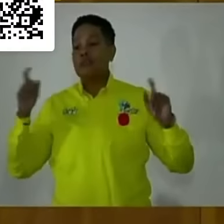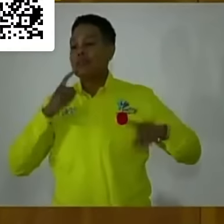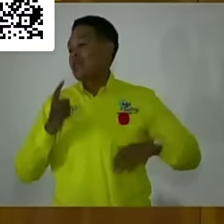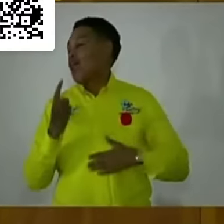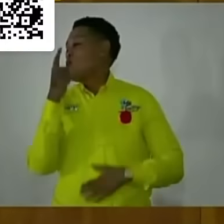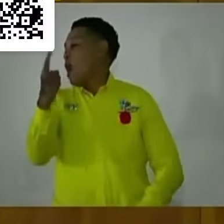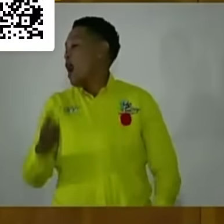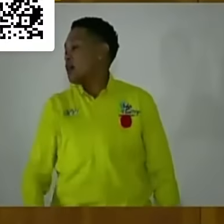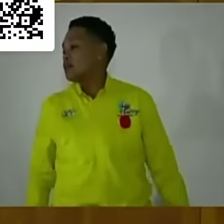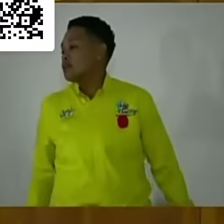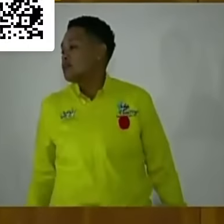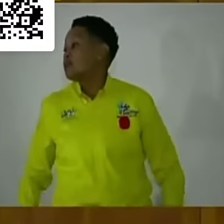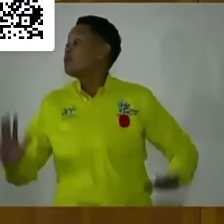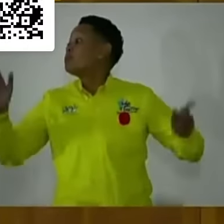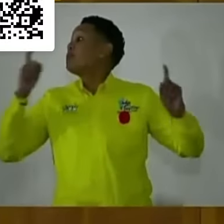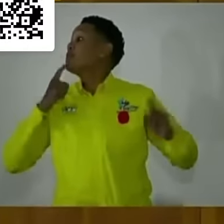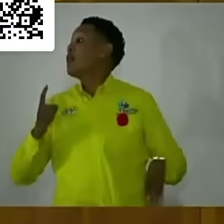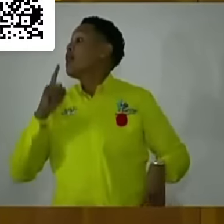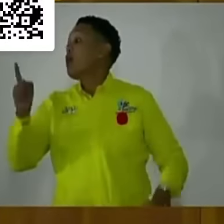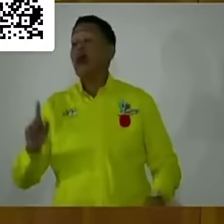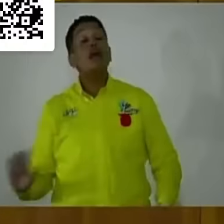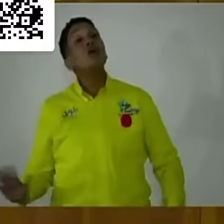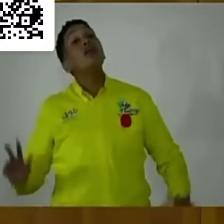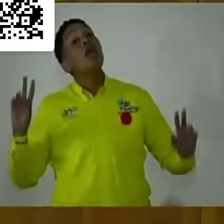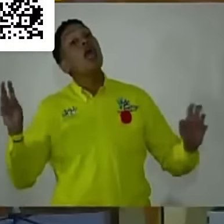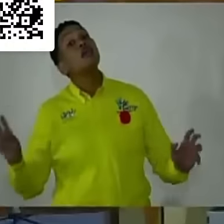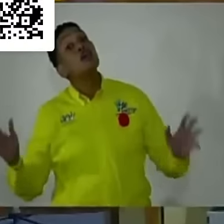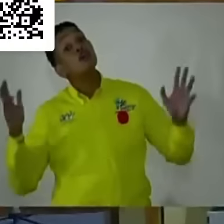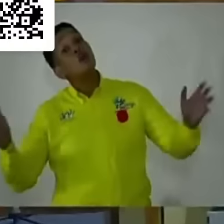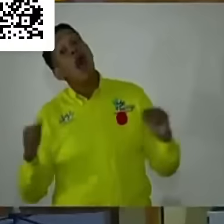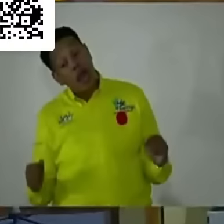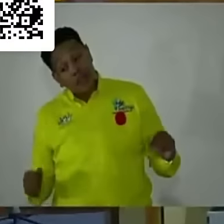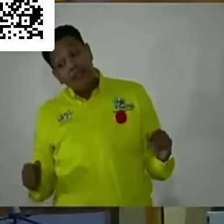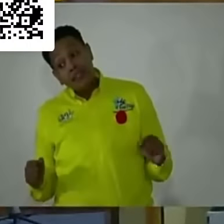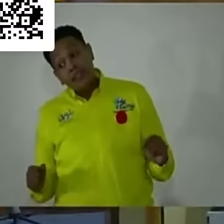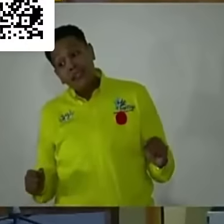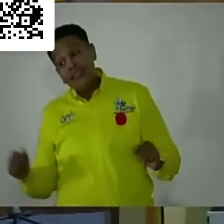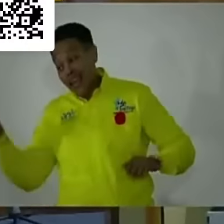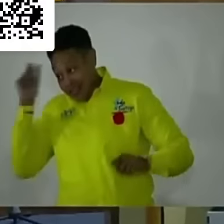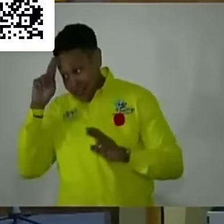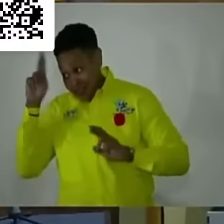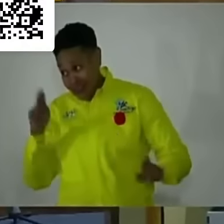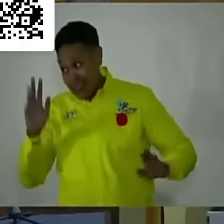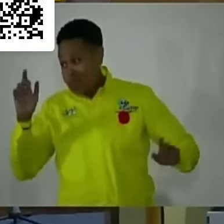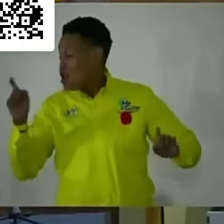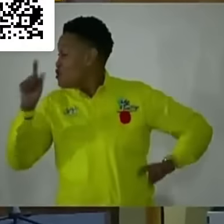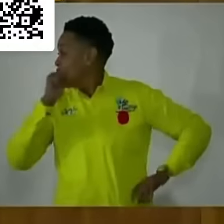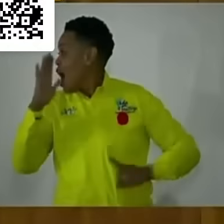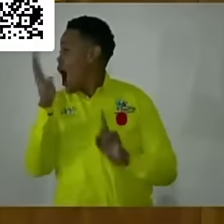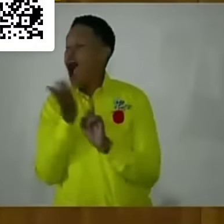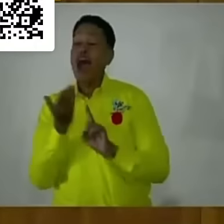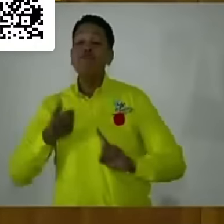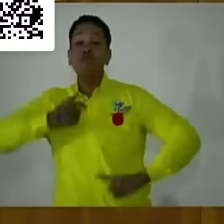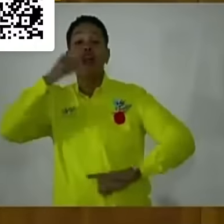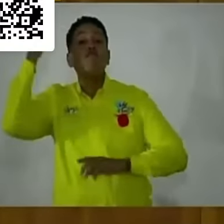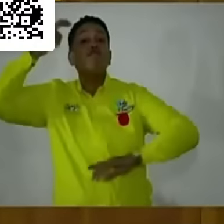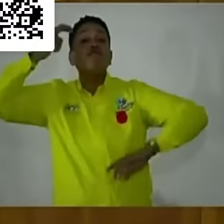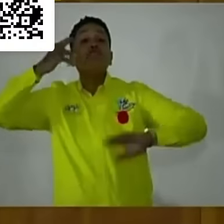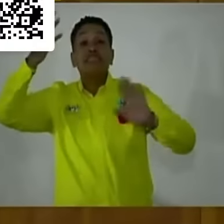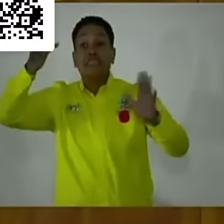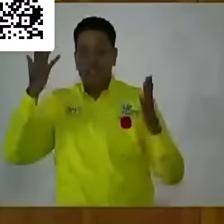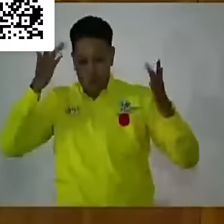Huh? Not one. The issue is, you will have to convince me of a reason